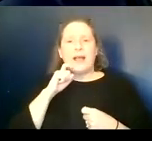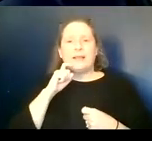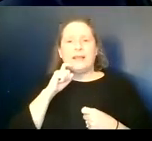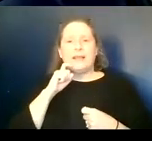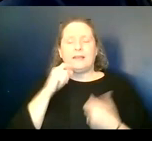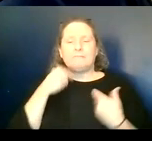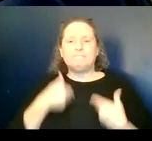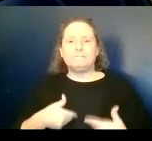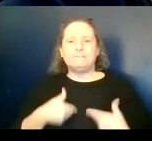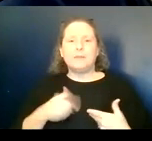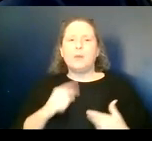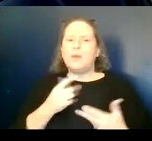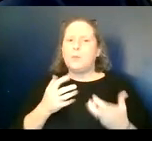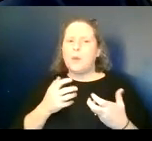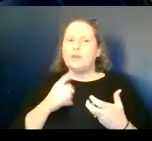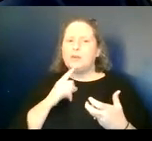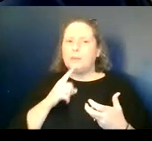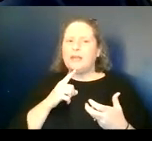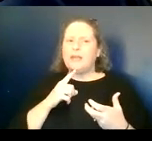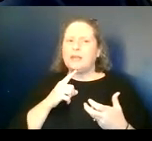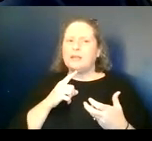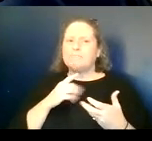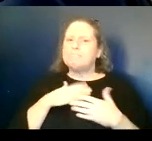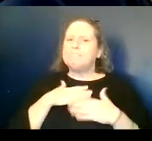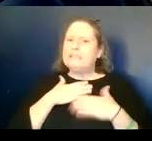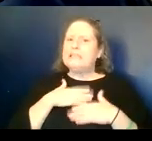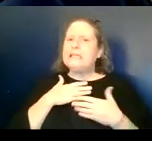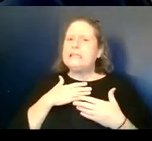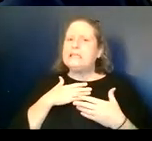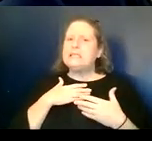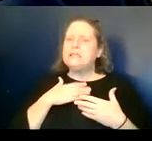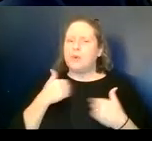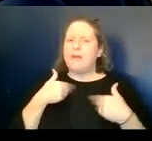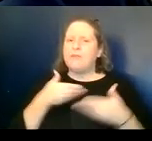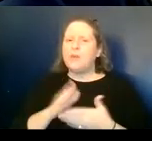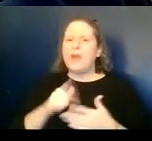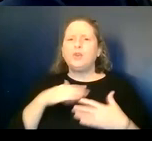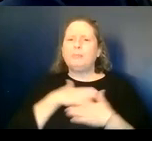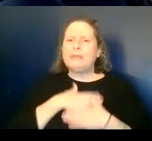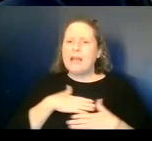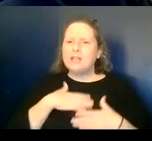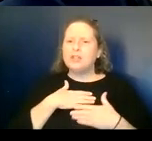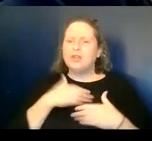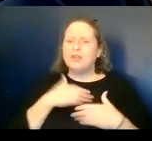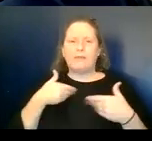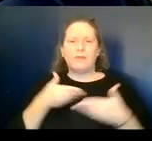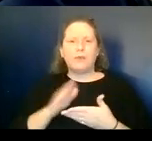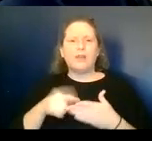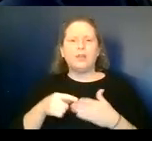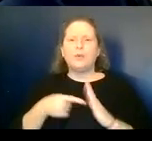we want to be pleased. You have the right to pleasure. You have the right to express what makes you feel